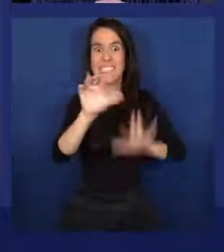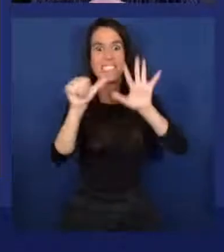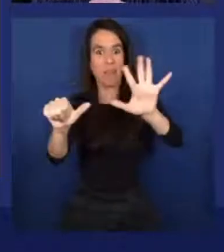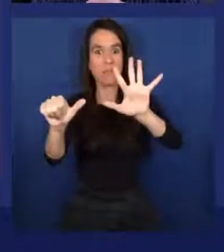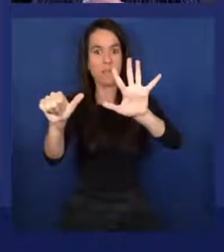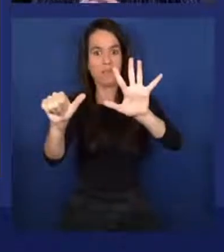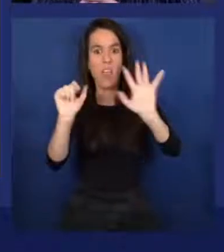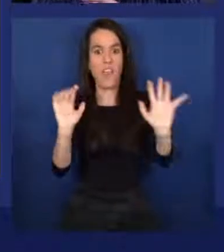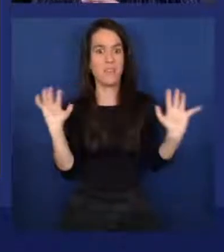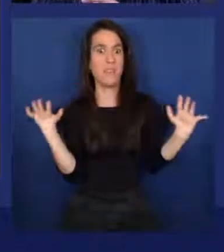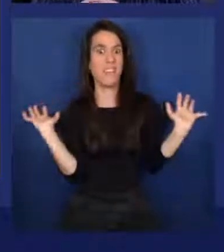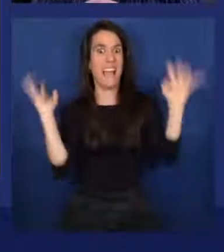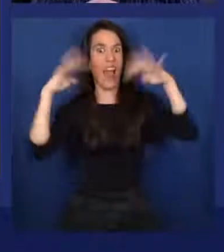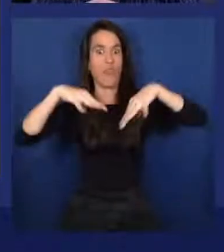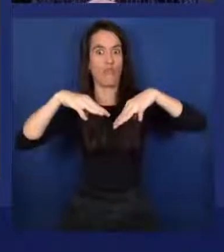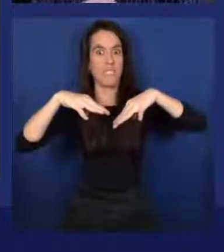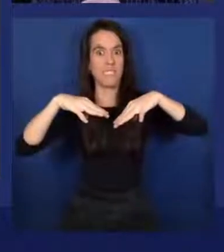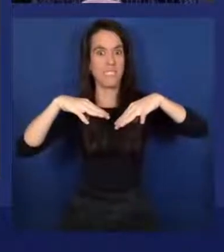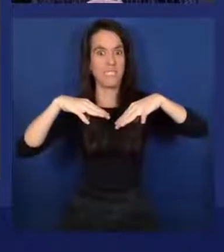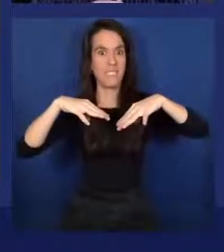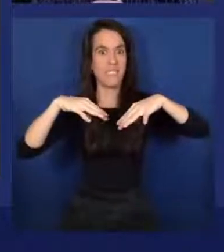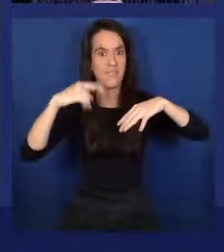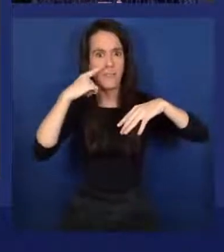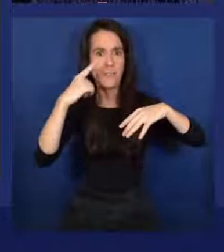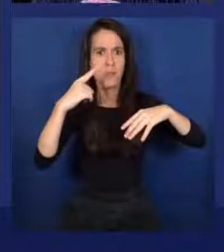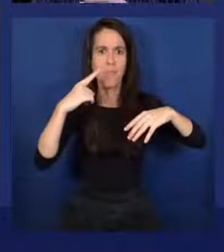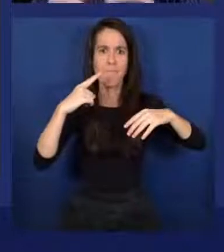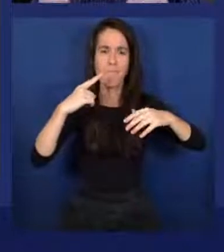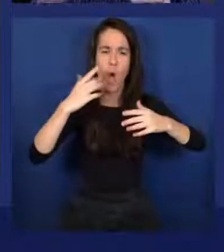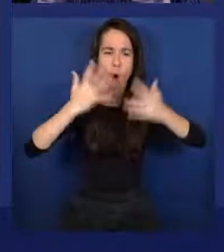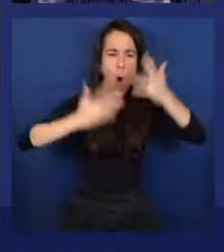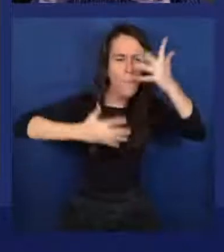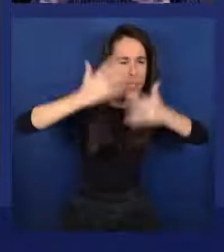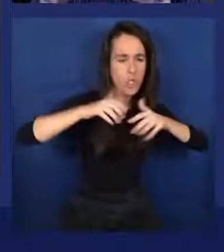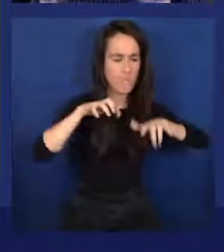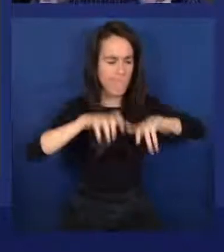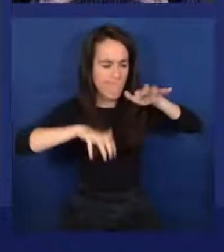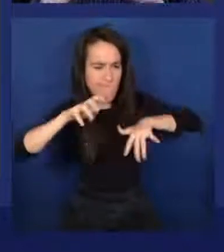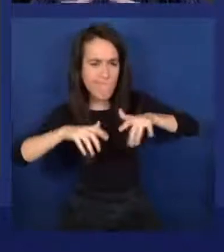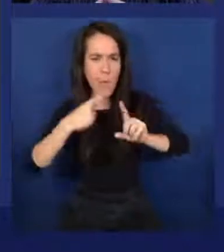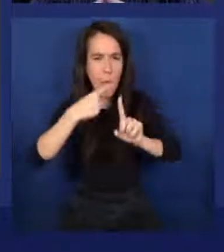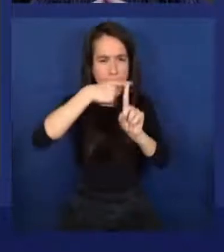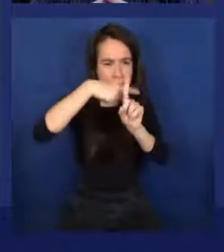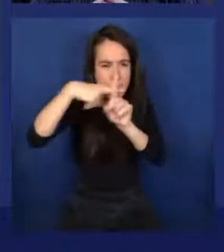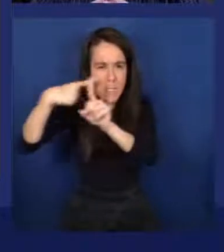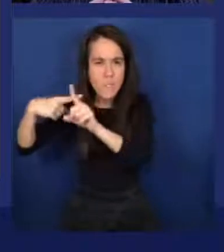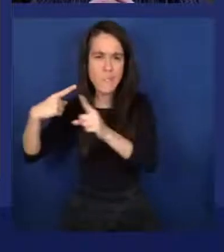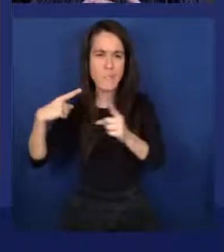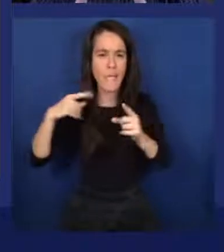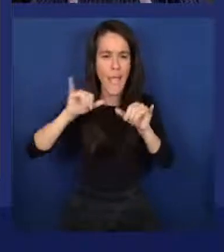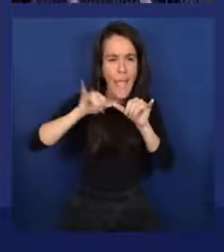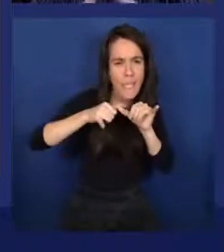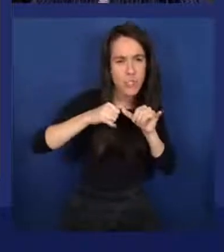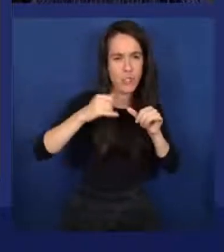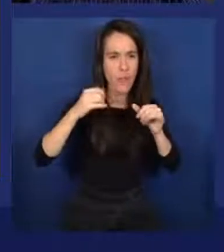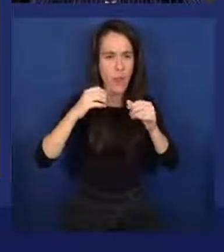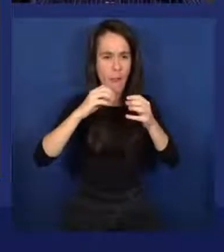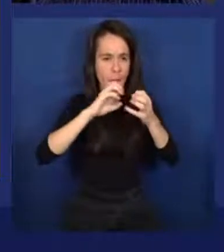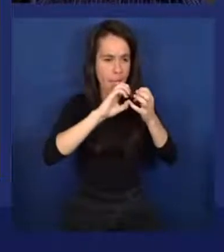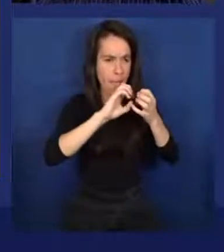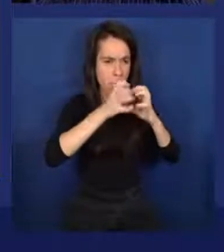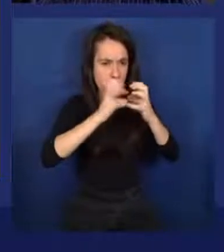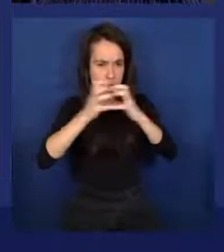these computing scientists, mathematicians, and engineers started to think through, can we create